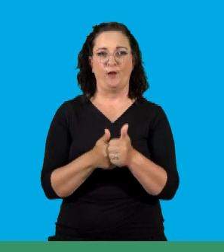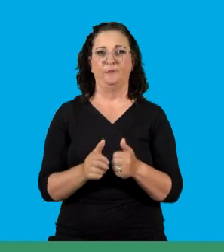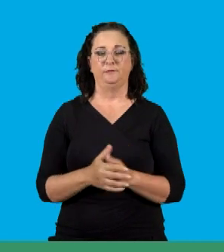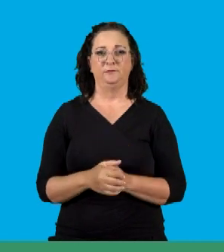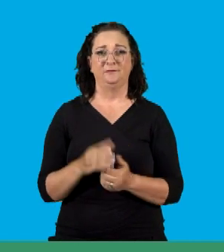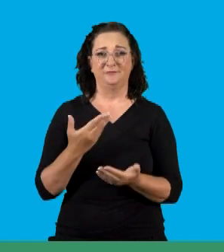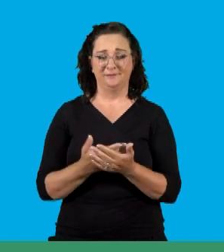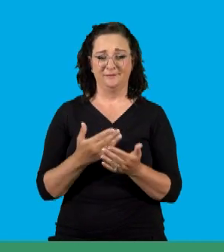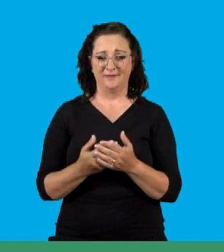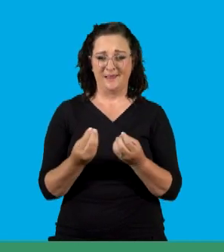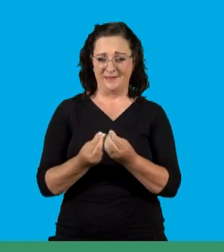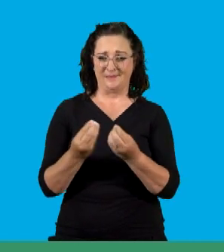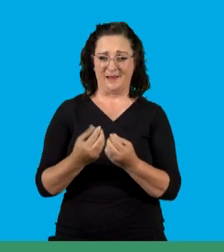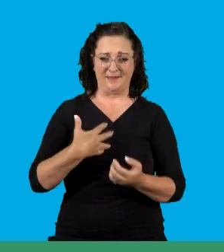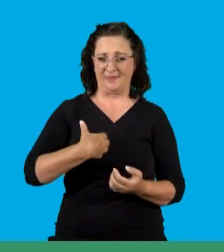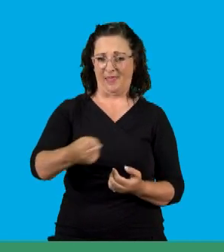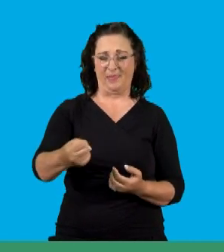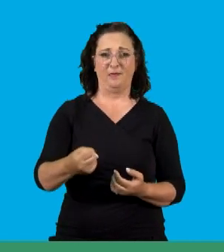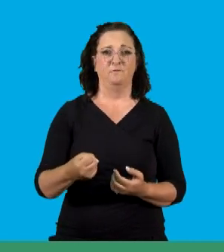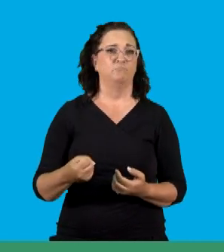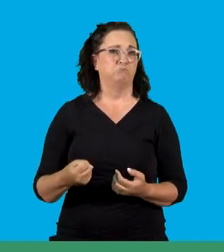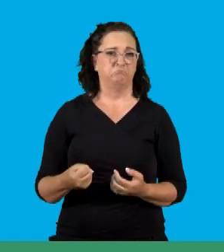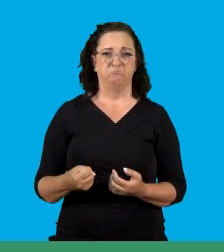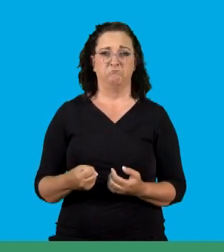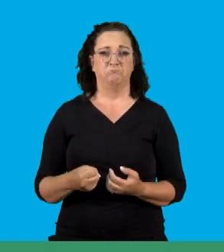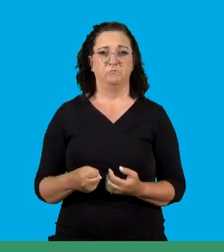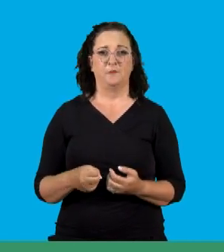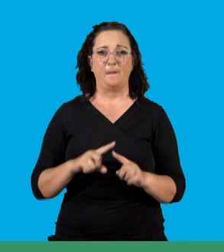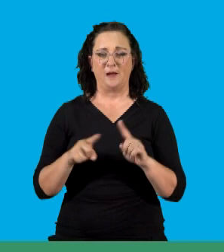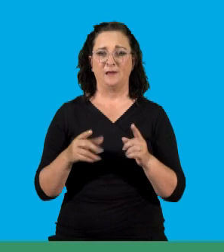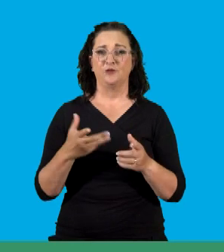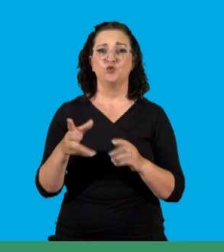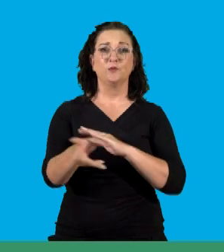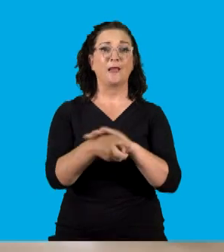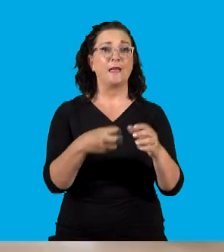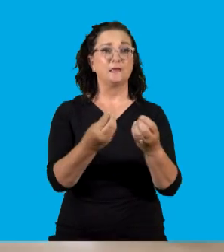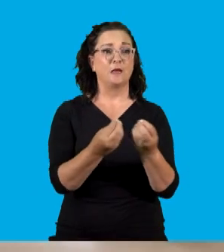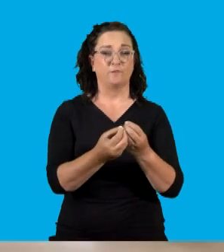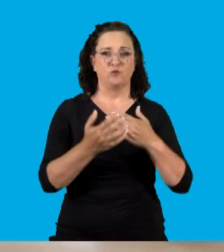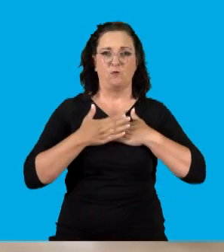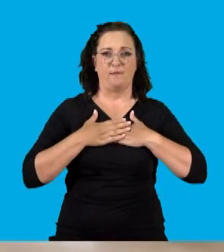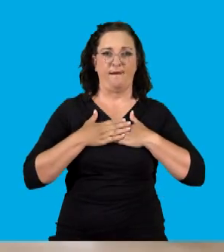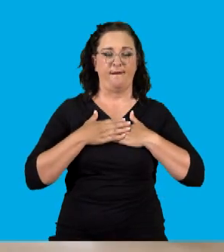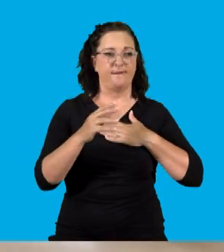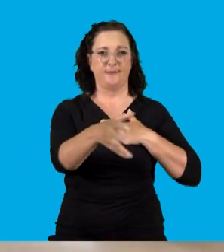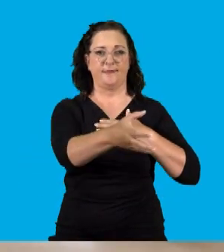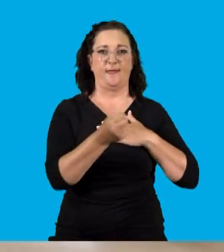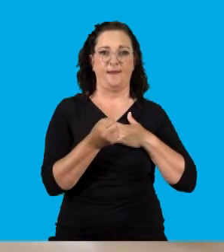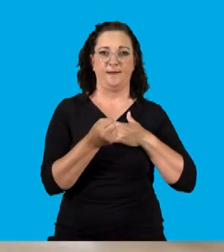Taking someone else's property to make it your own. So when you take something that does not belong to